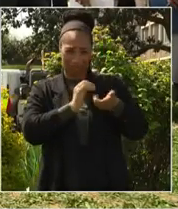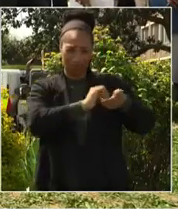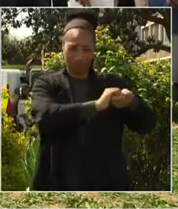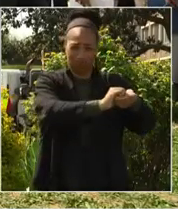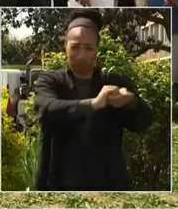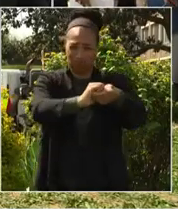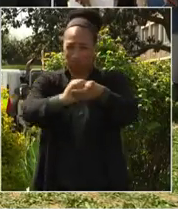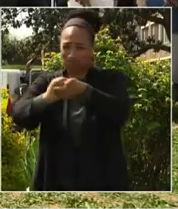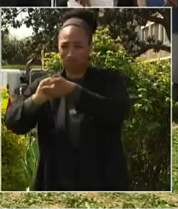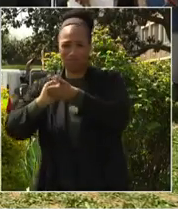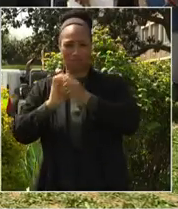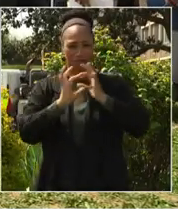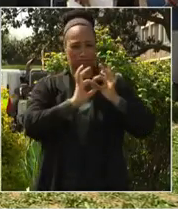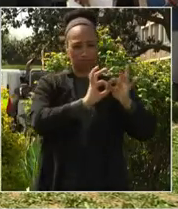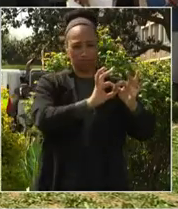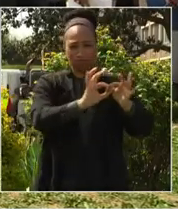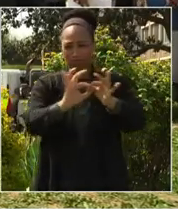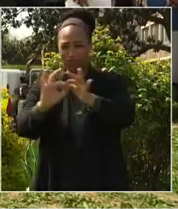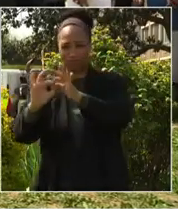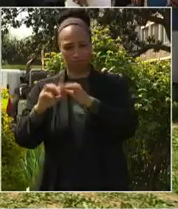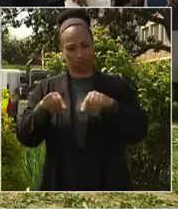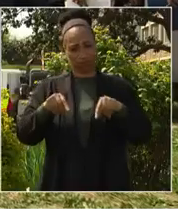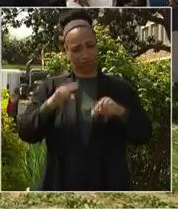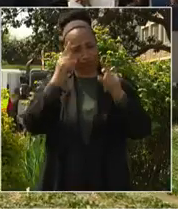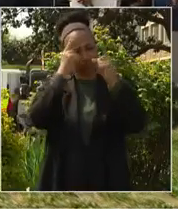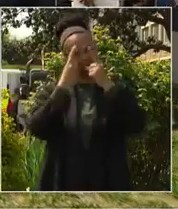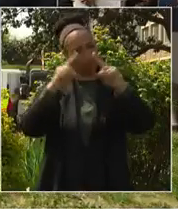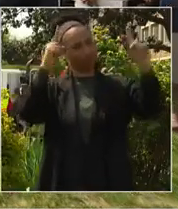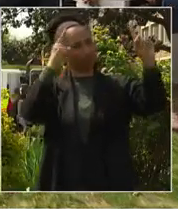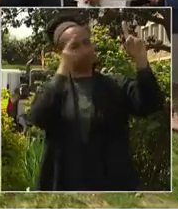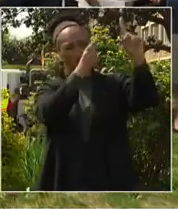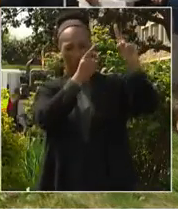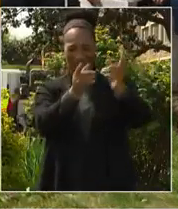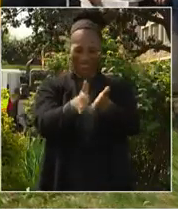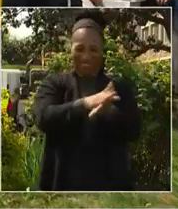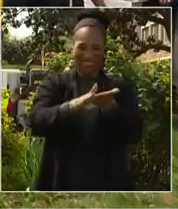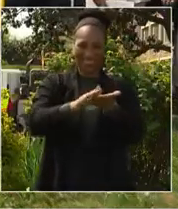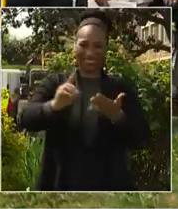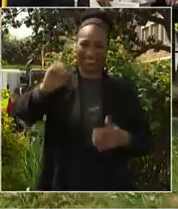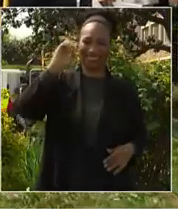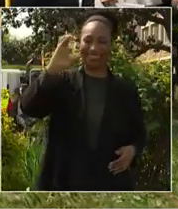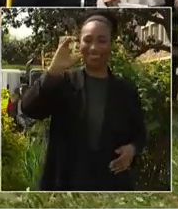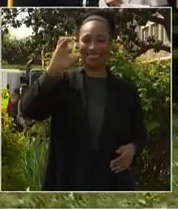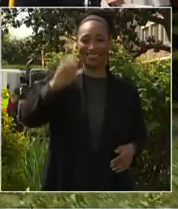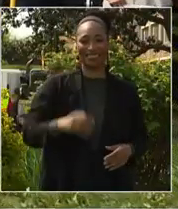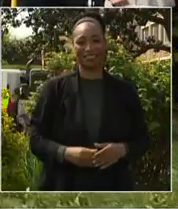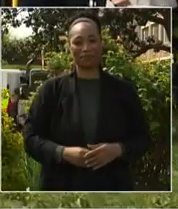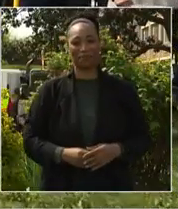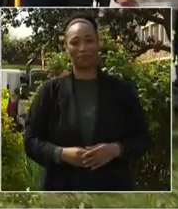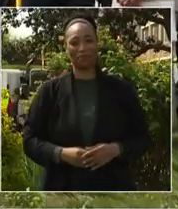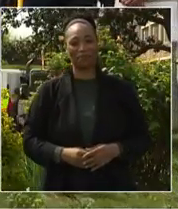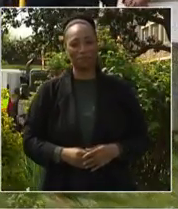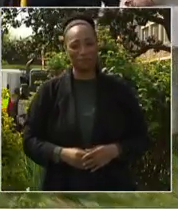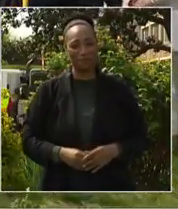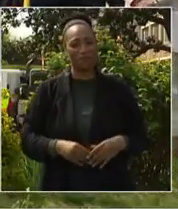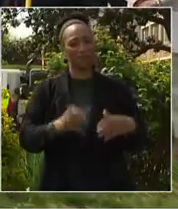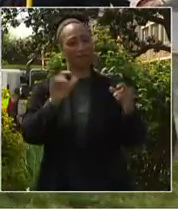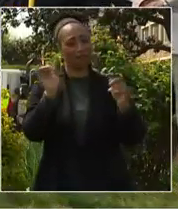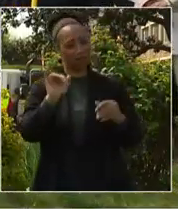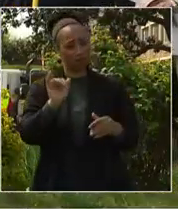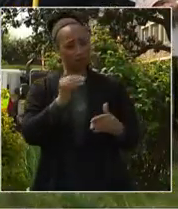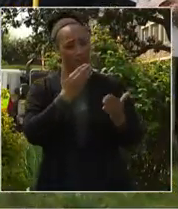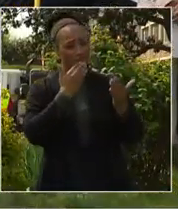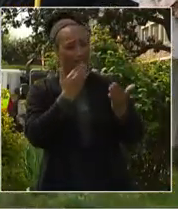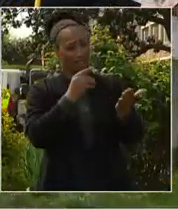beautiful DC. So with that, I'm going to turn and also thank Christine Miller, our ANC Commissioner. Where did